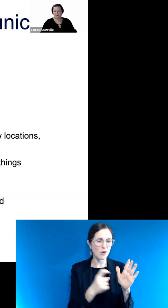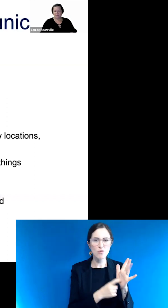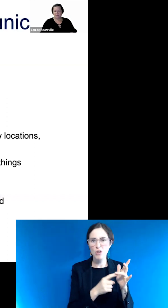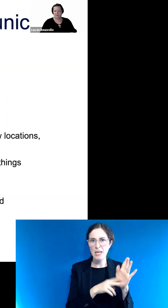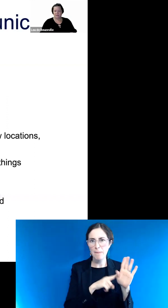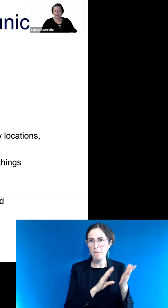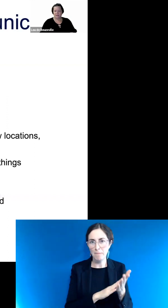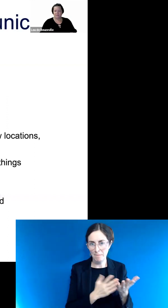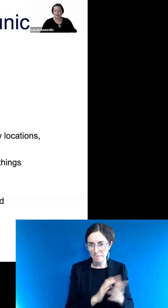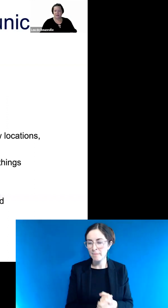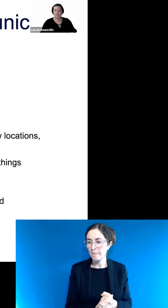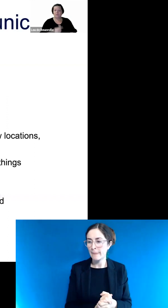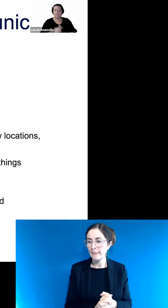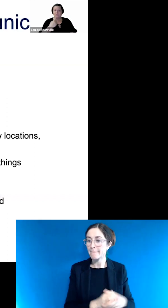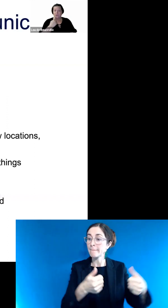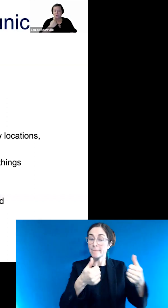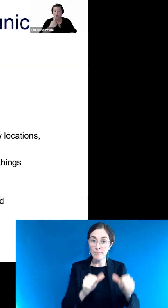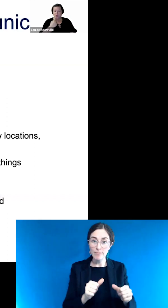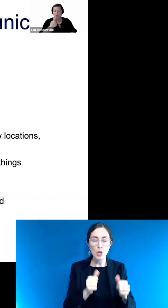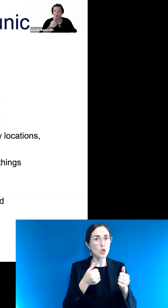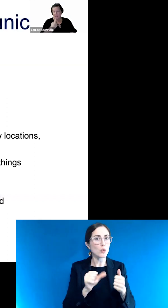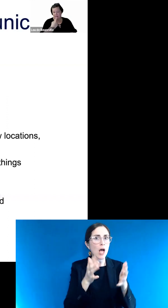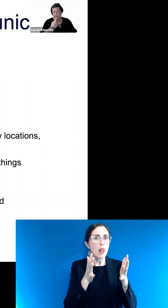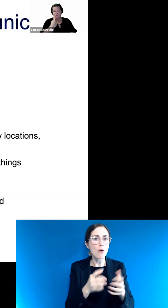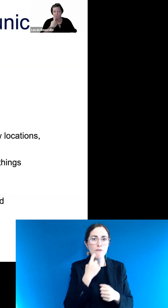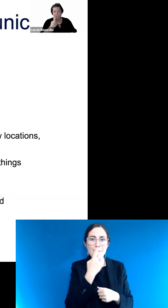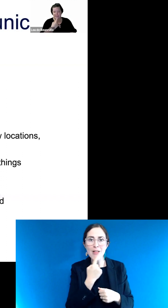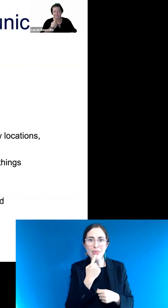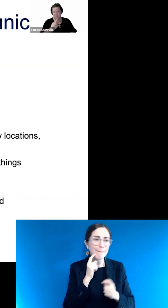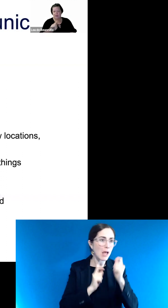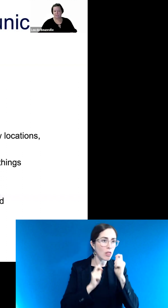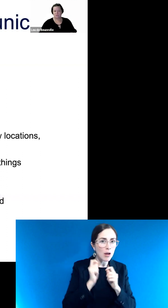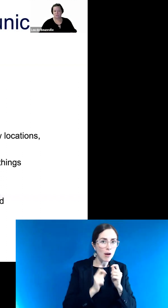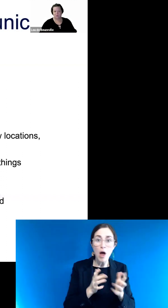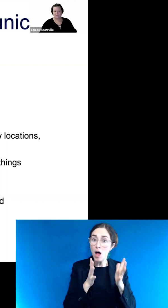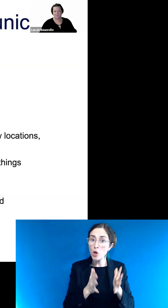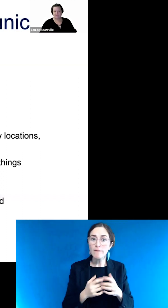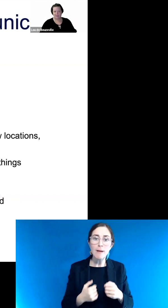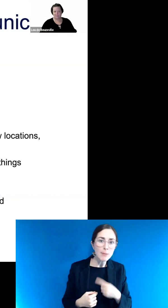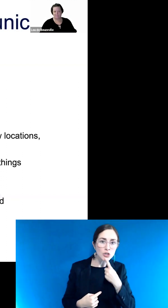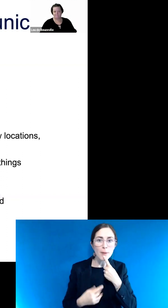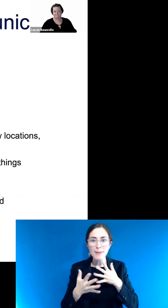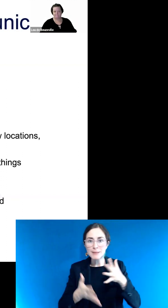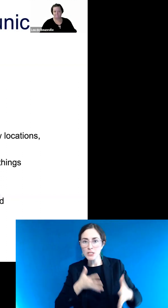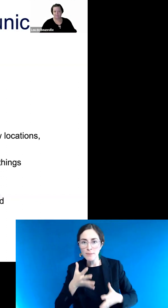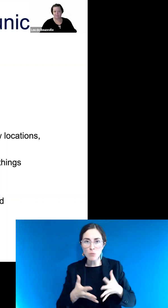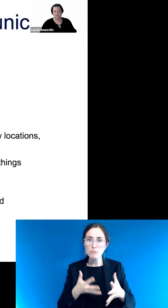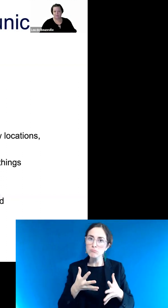words. They will use a lot of mouthing. Most deaf signers use a lot of mouthing.